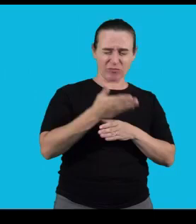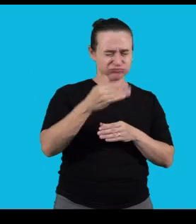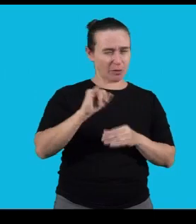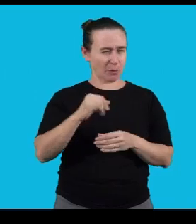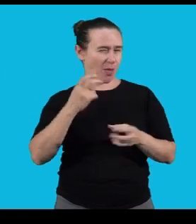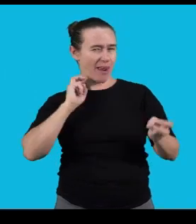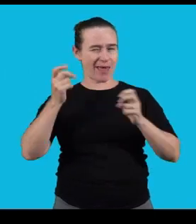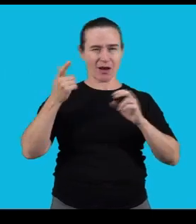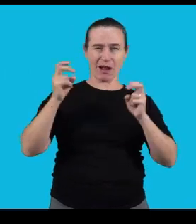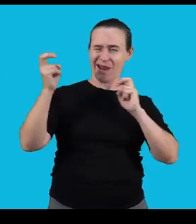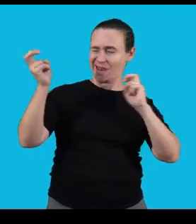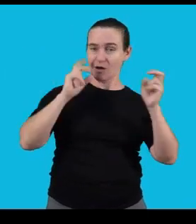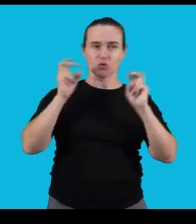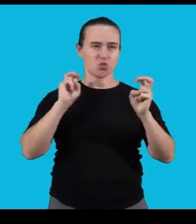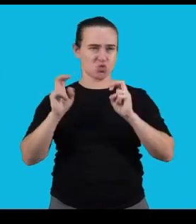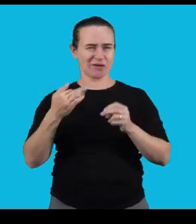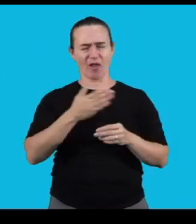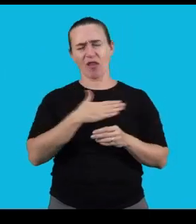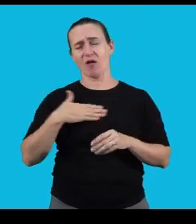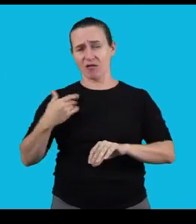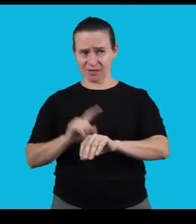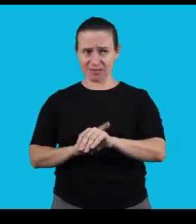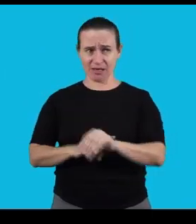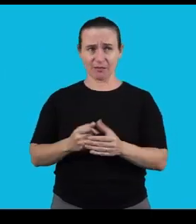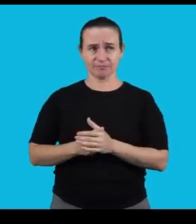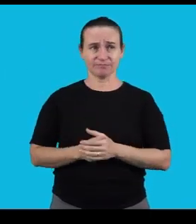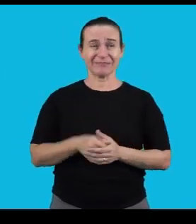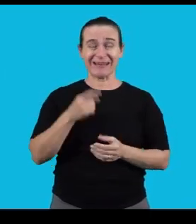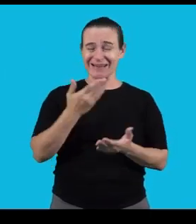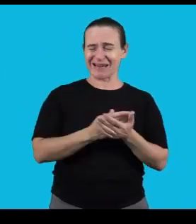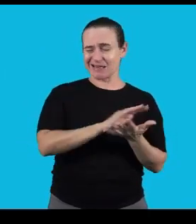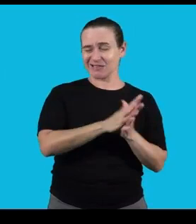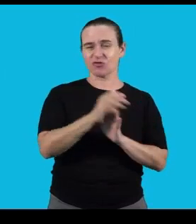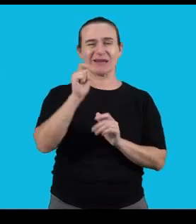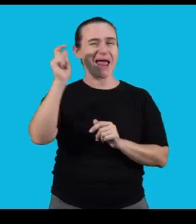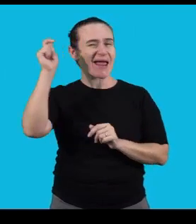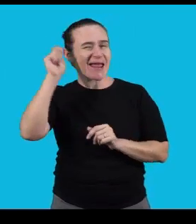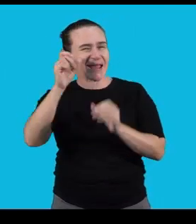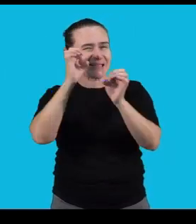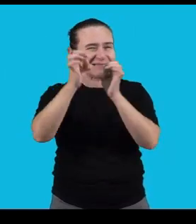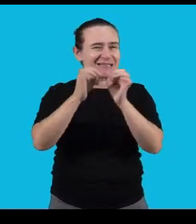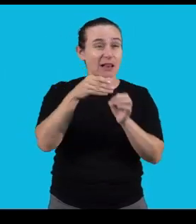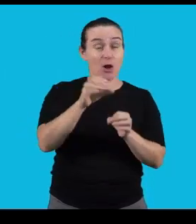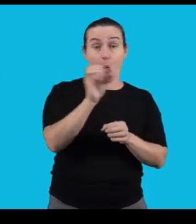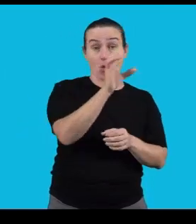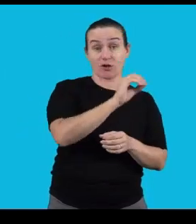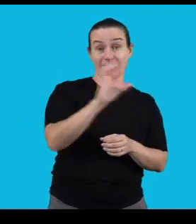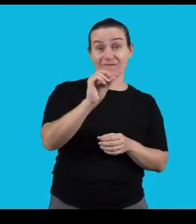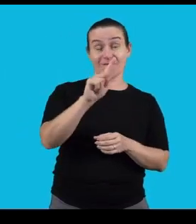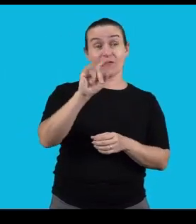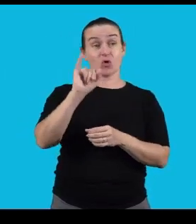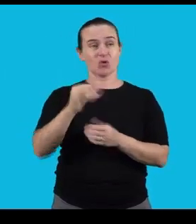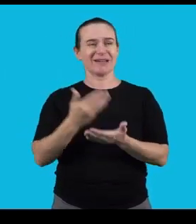to loud noise for long periods. This can destroy the hair cells in the organ of Corti and damage